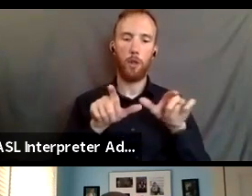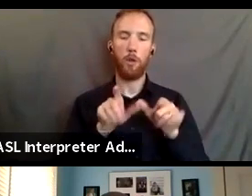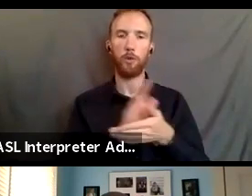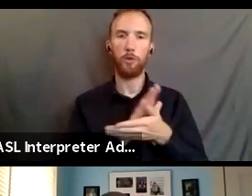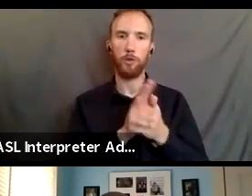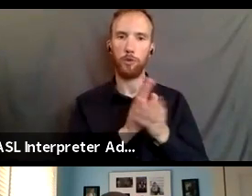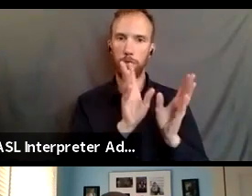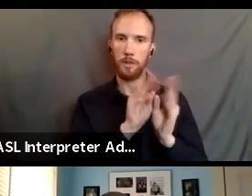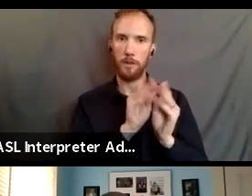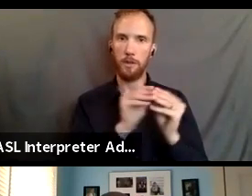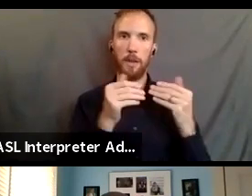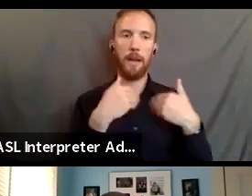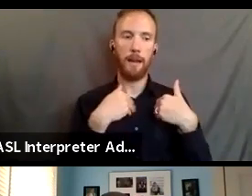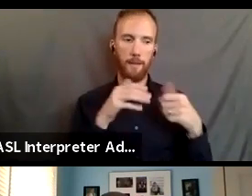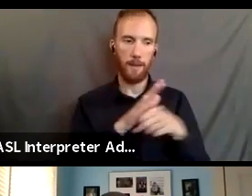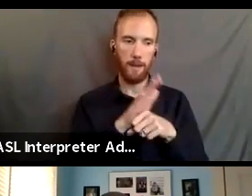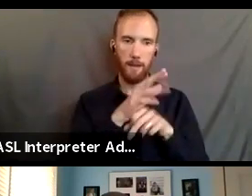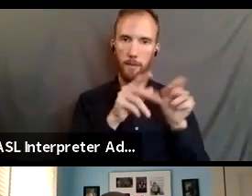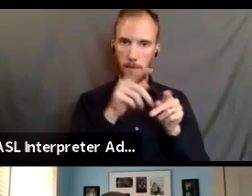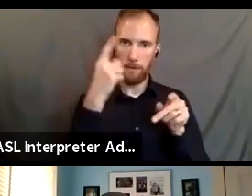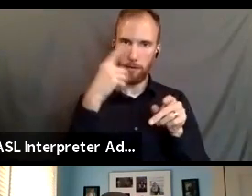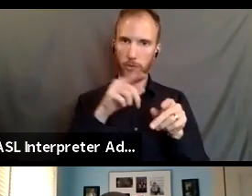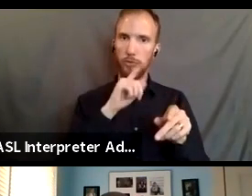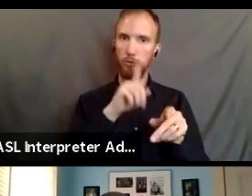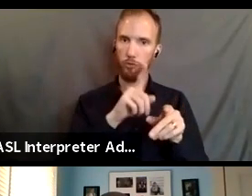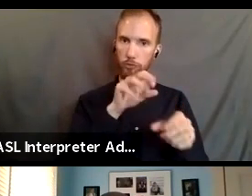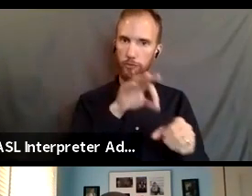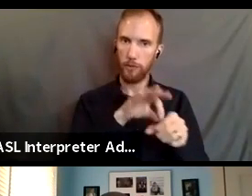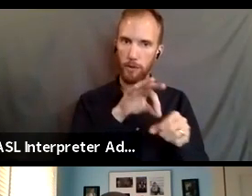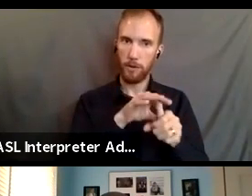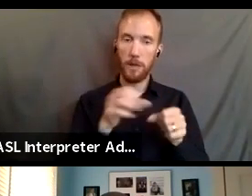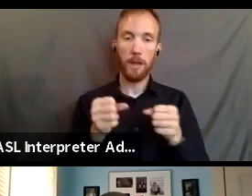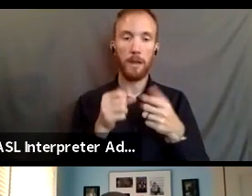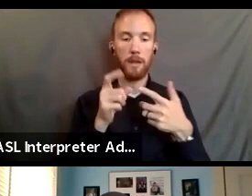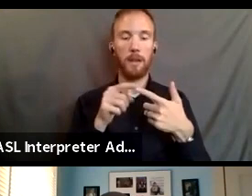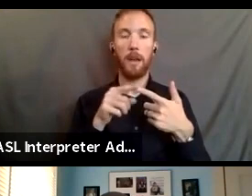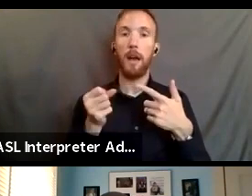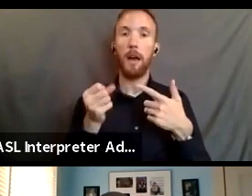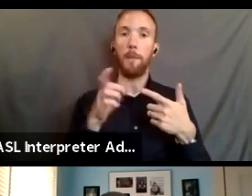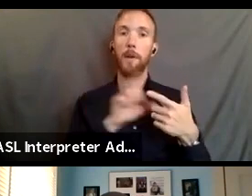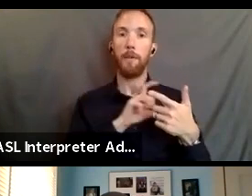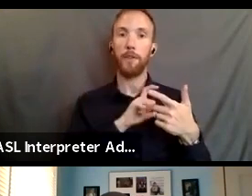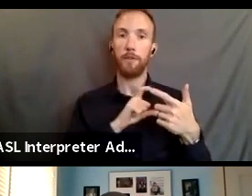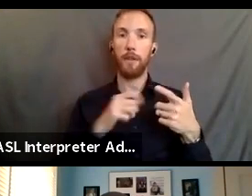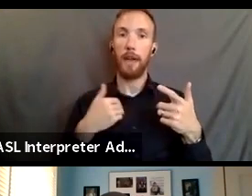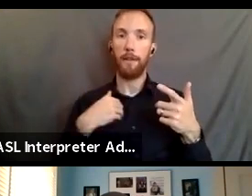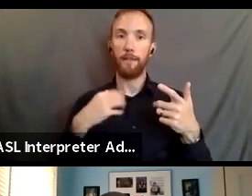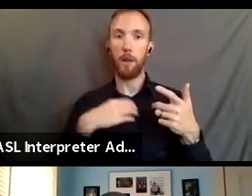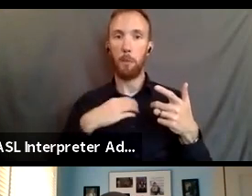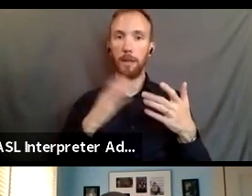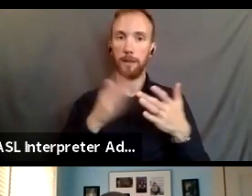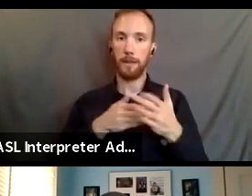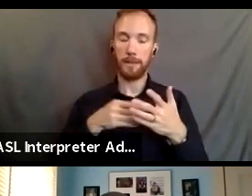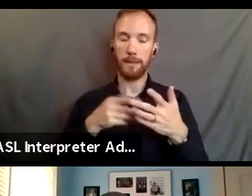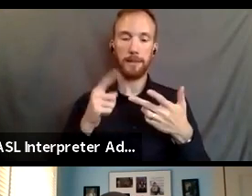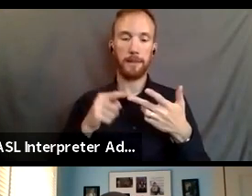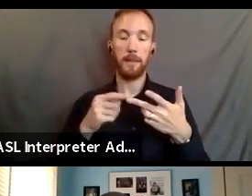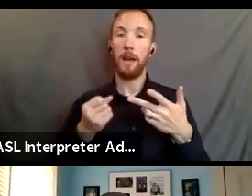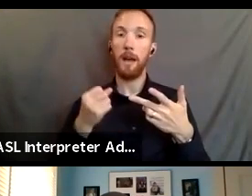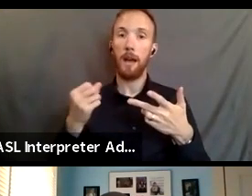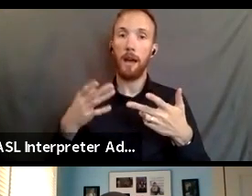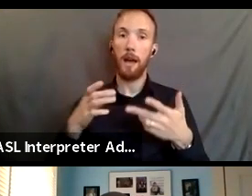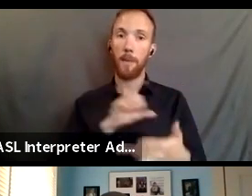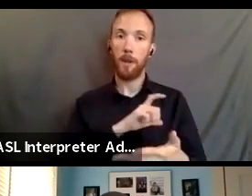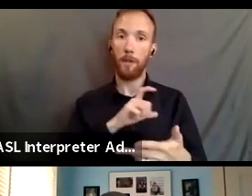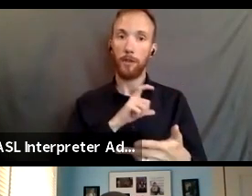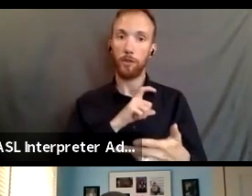corn how many officers in the school have complaints how many officers in the school were removed because